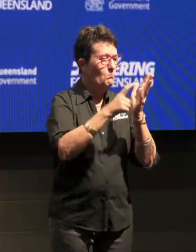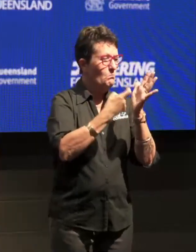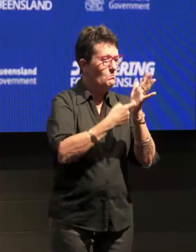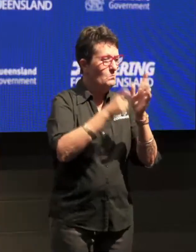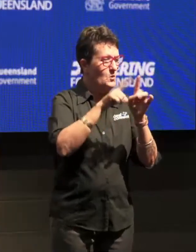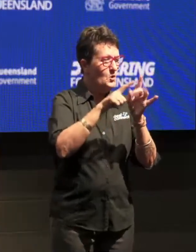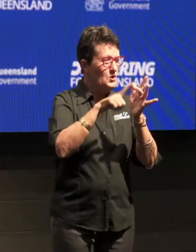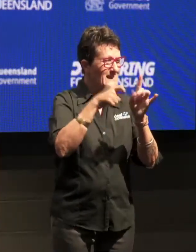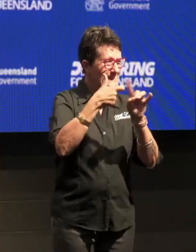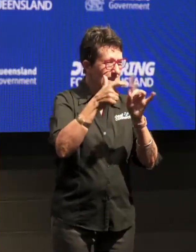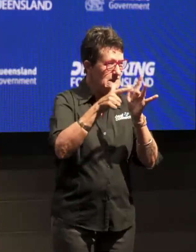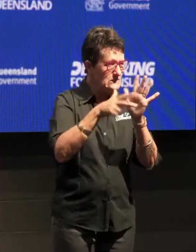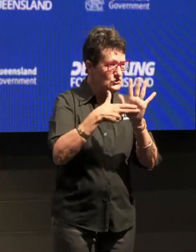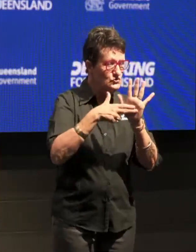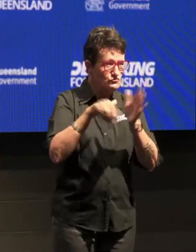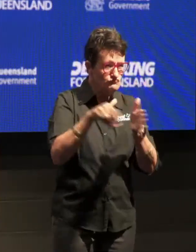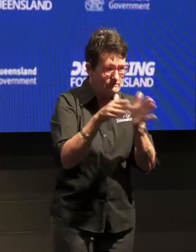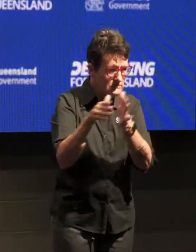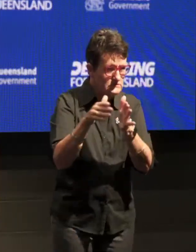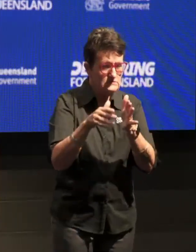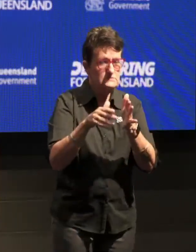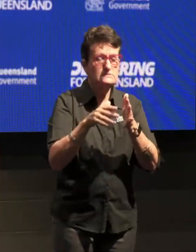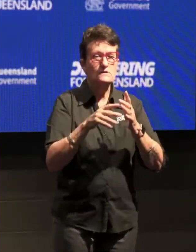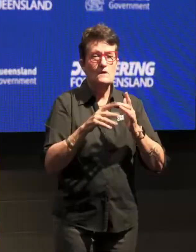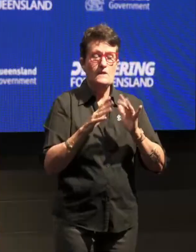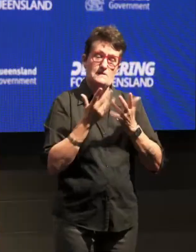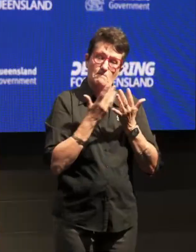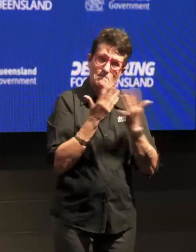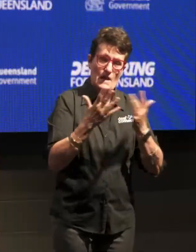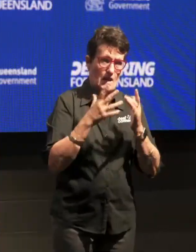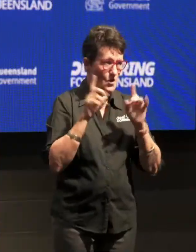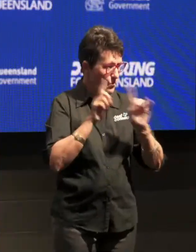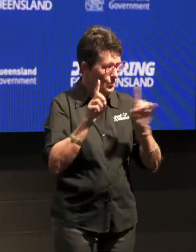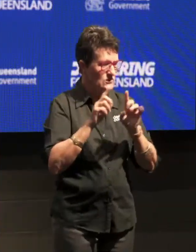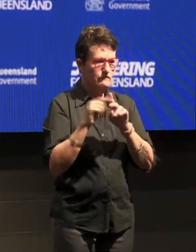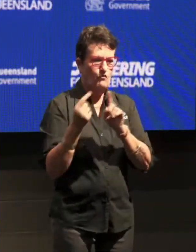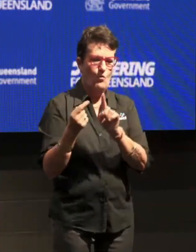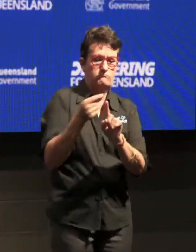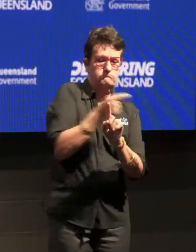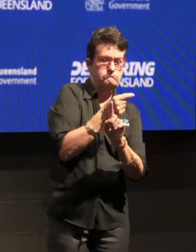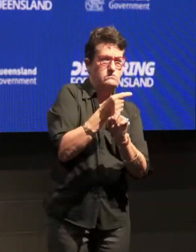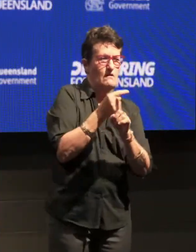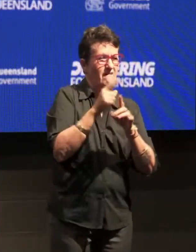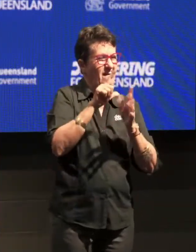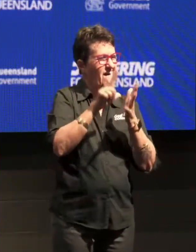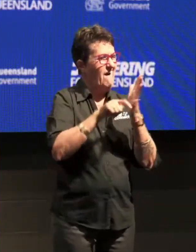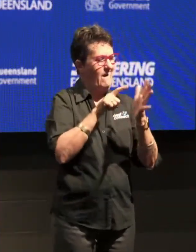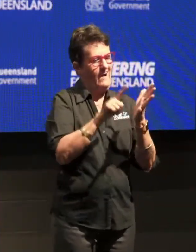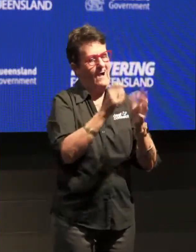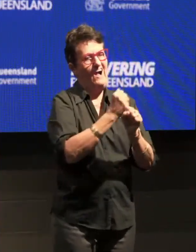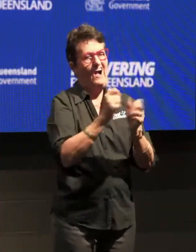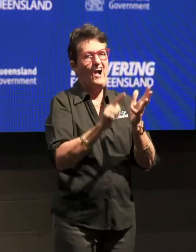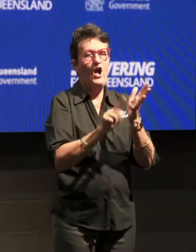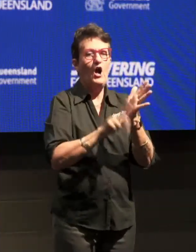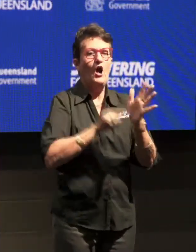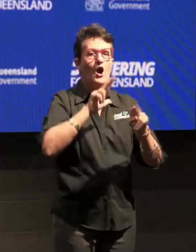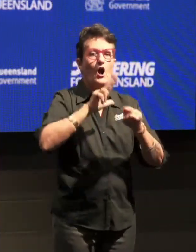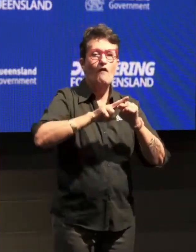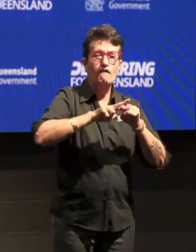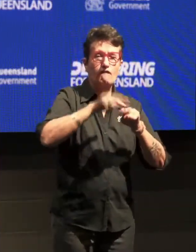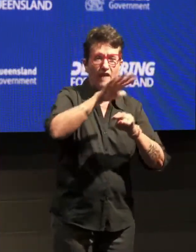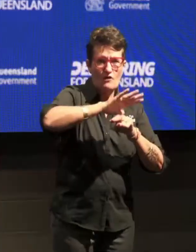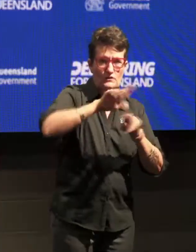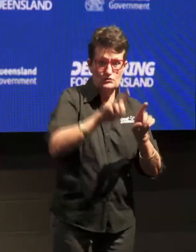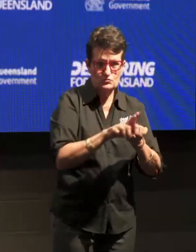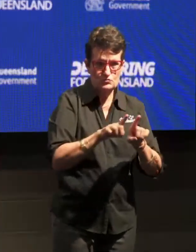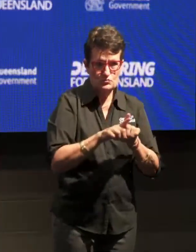minor to moderate range. There are also multiple warnings continuing for the inland and Gulf catchments. And I'll